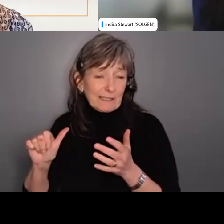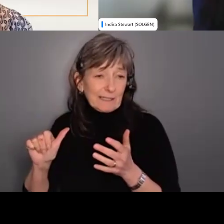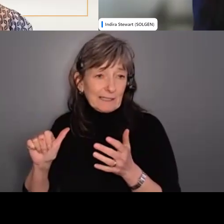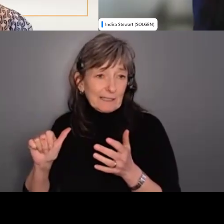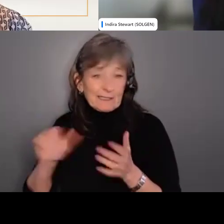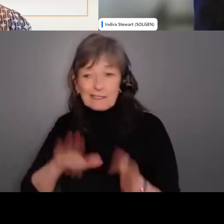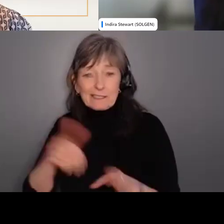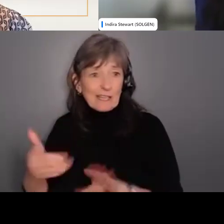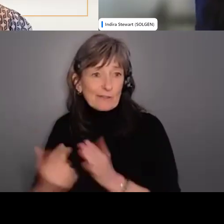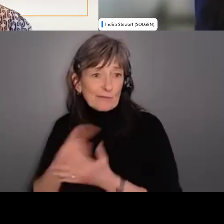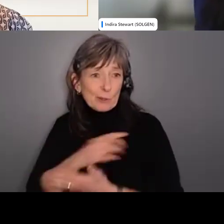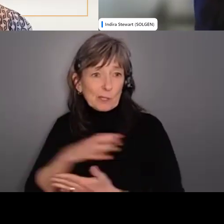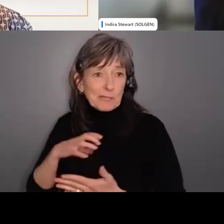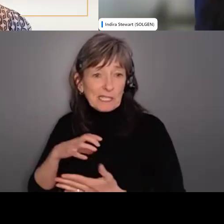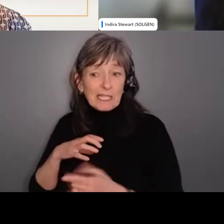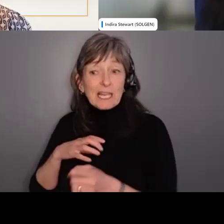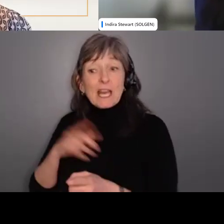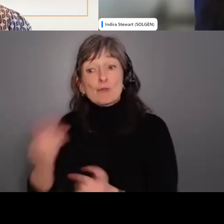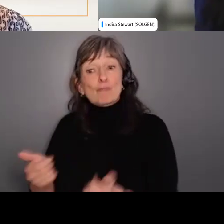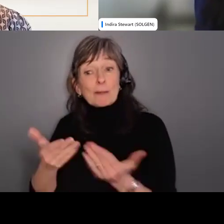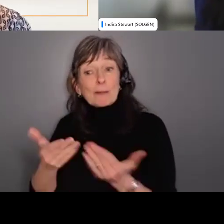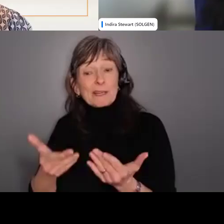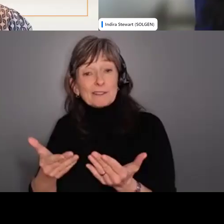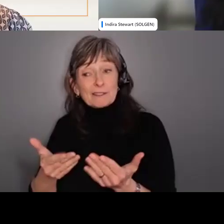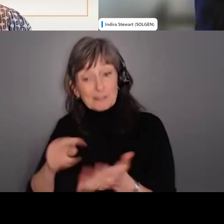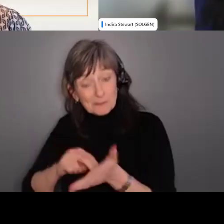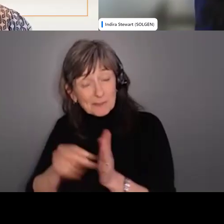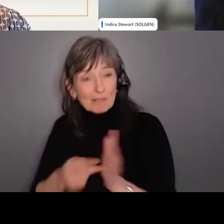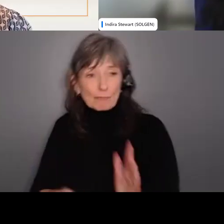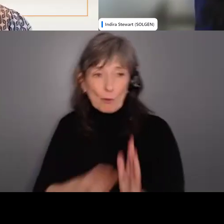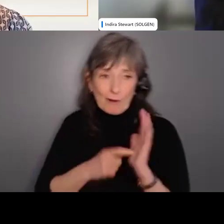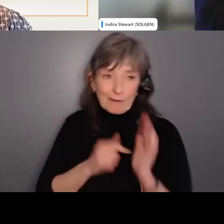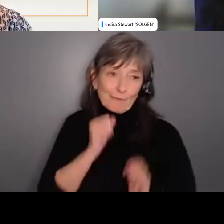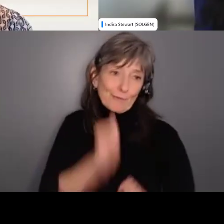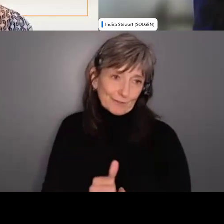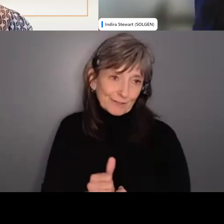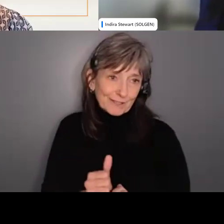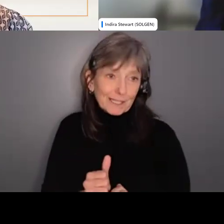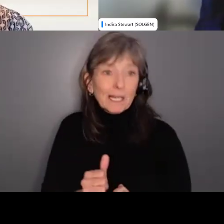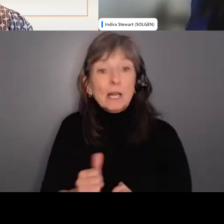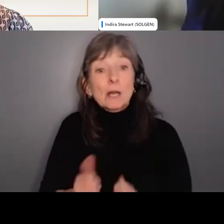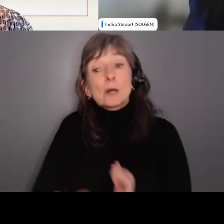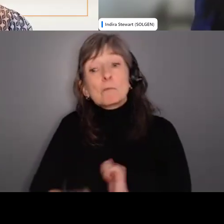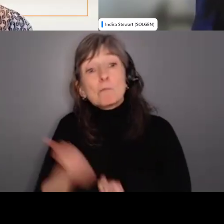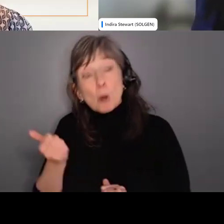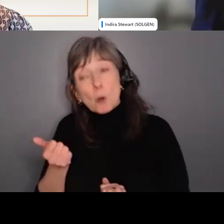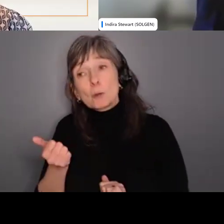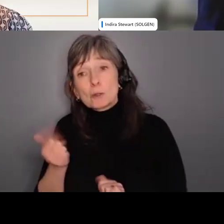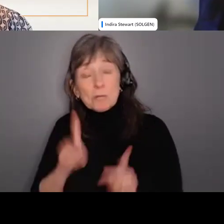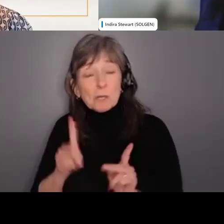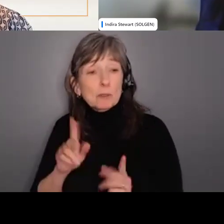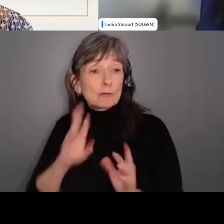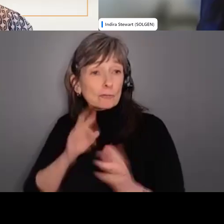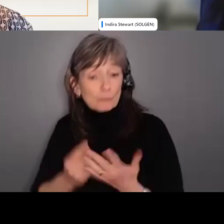committee, unfortunately are not mandatory. Most recipients do respond.